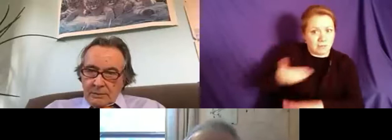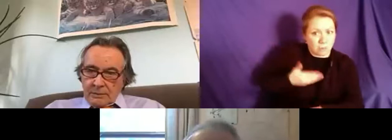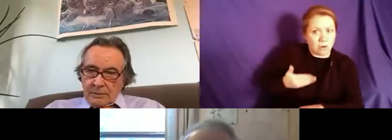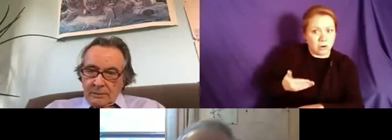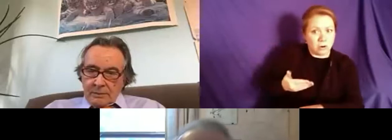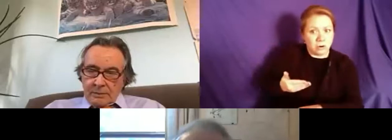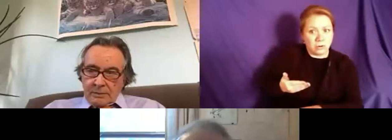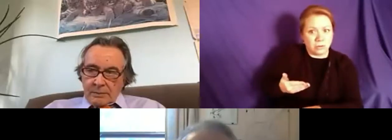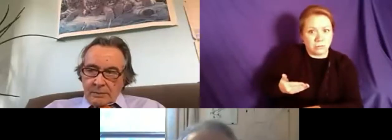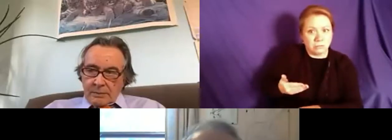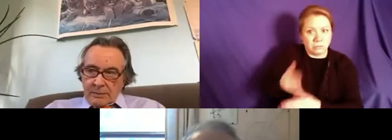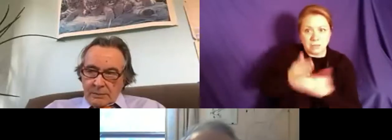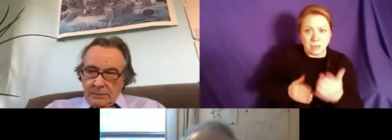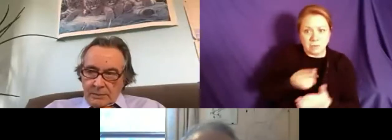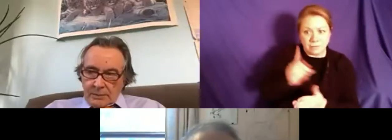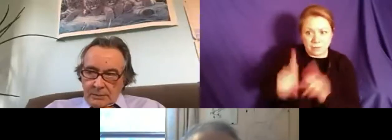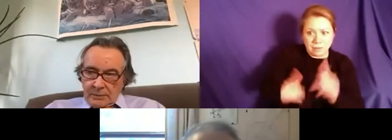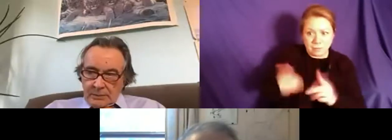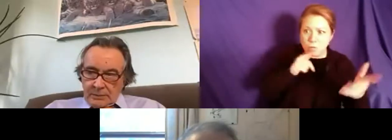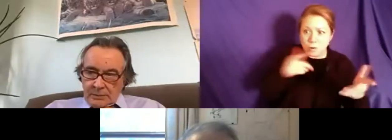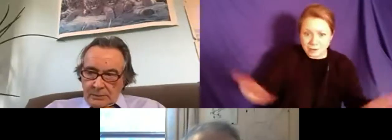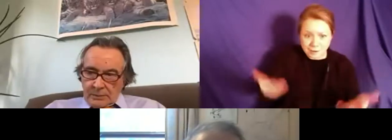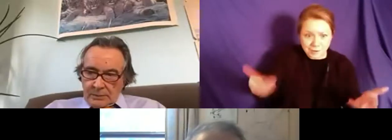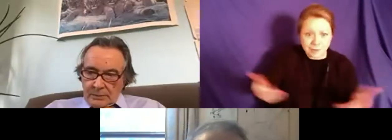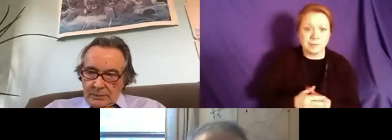by some of the folks you see on the screen.